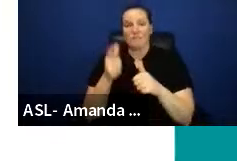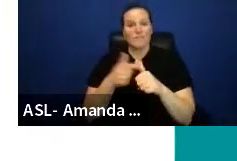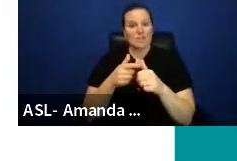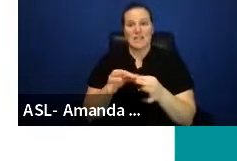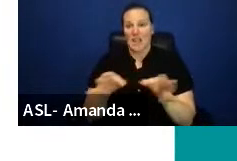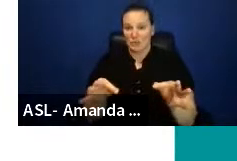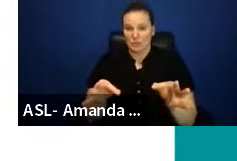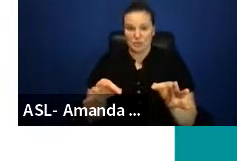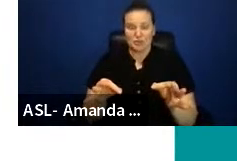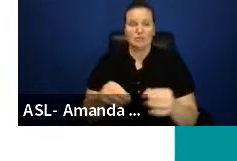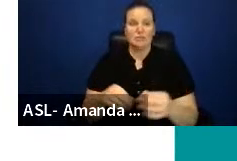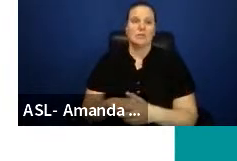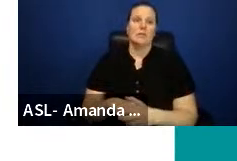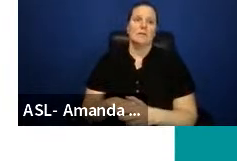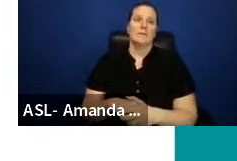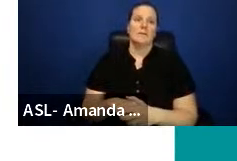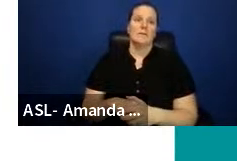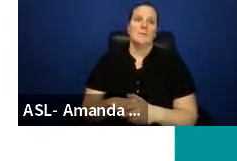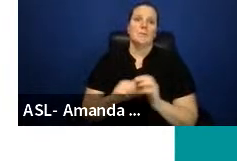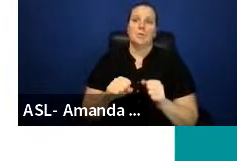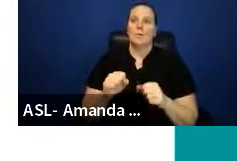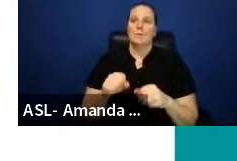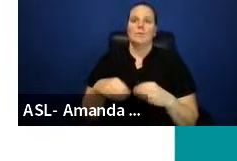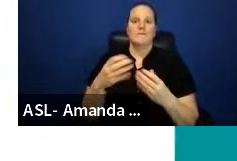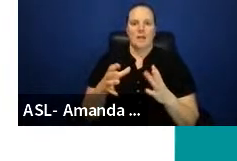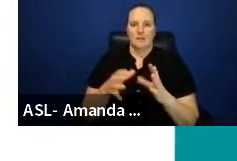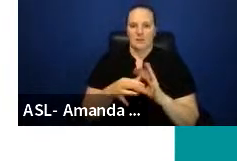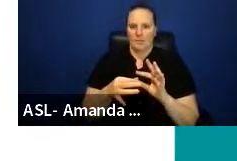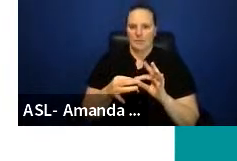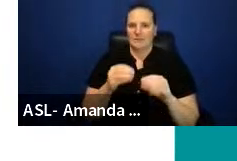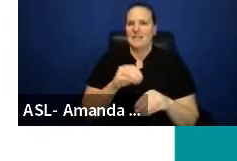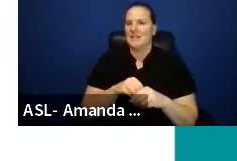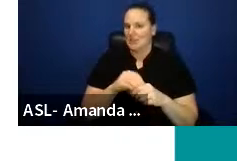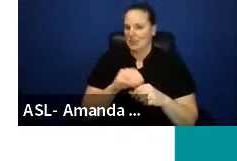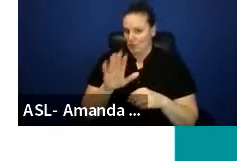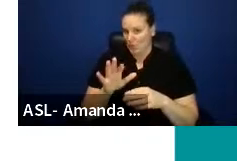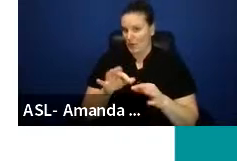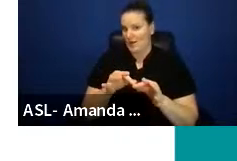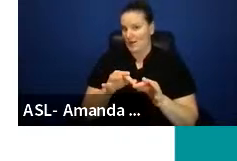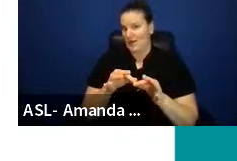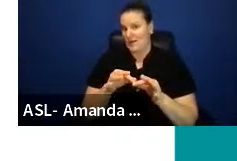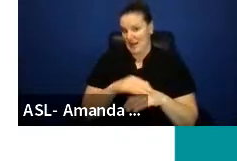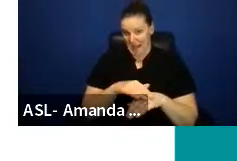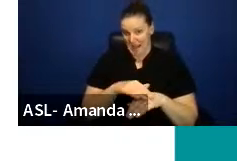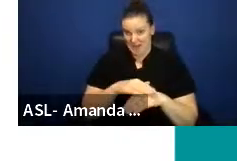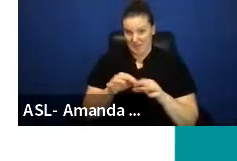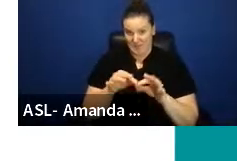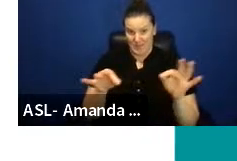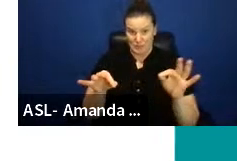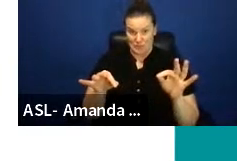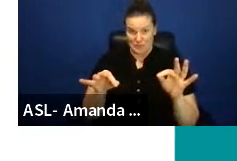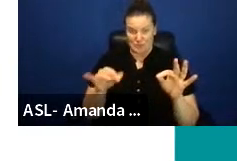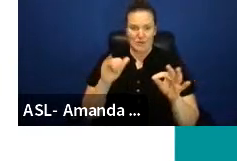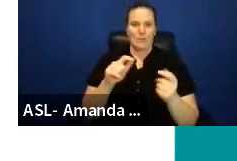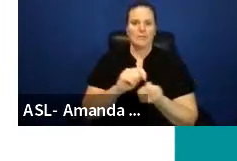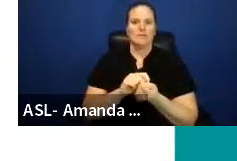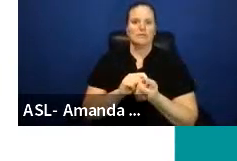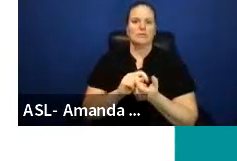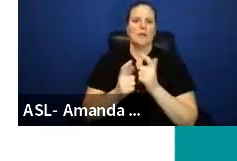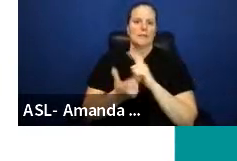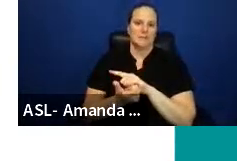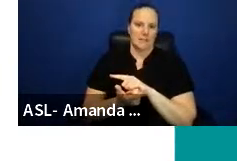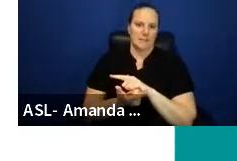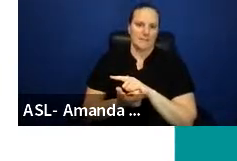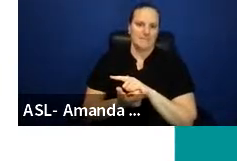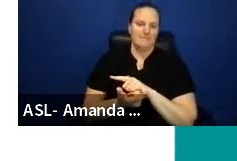language, you can provide your comments in your native language, and they will be translated